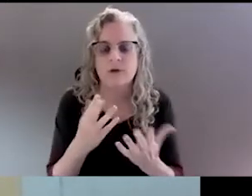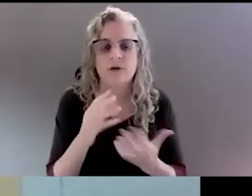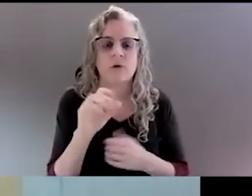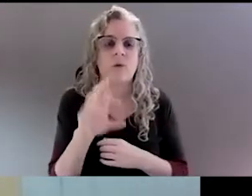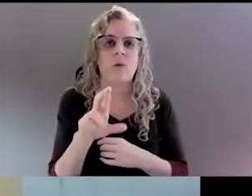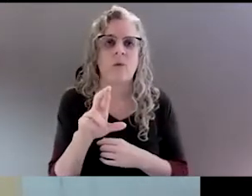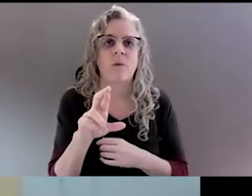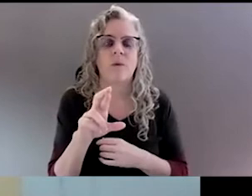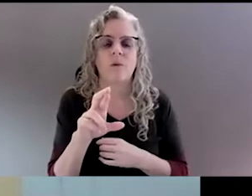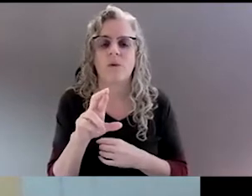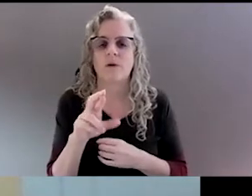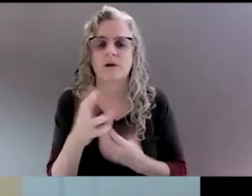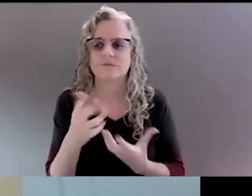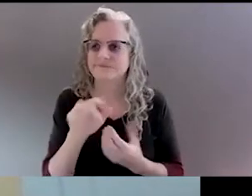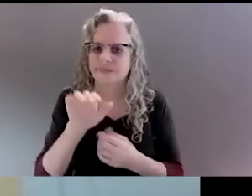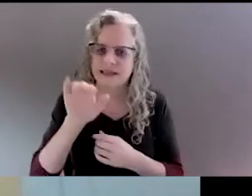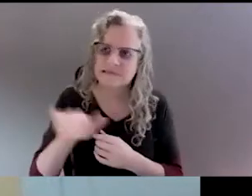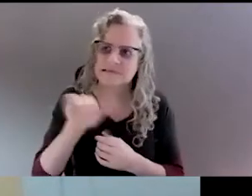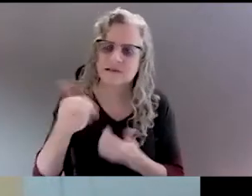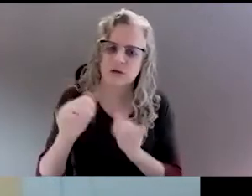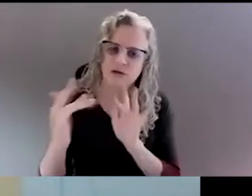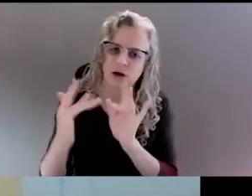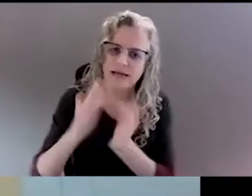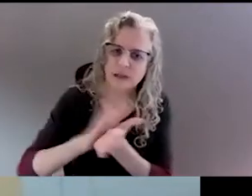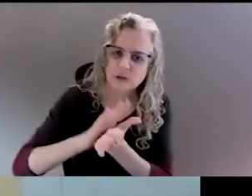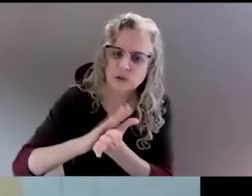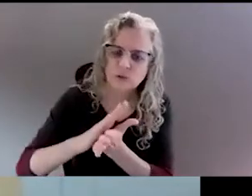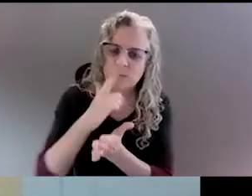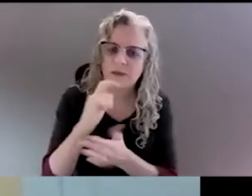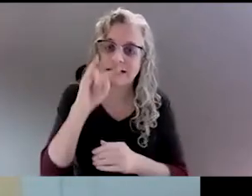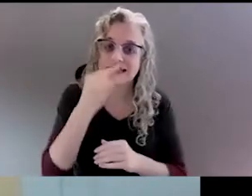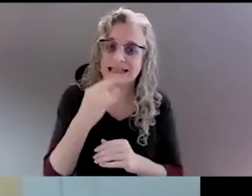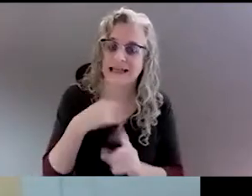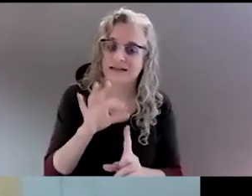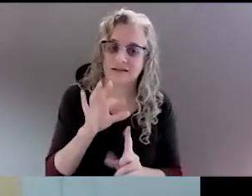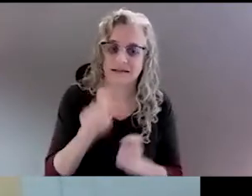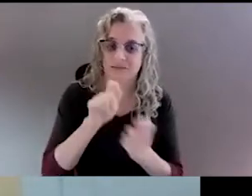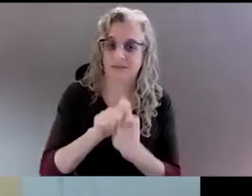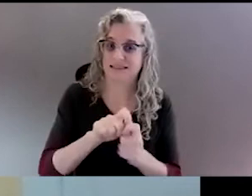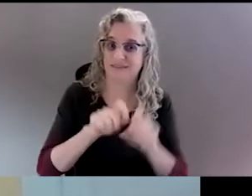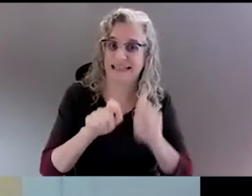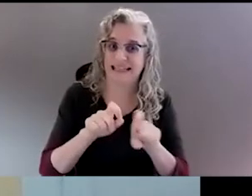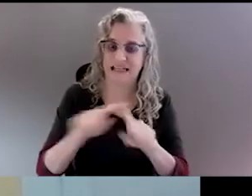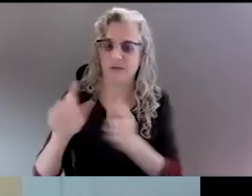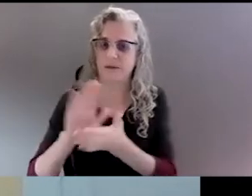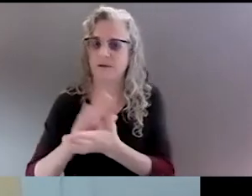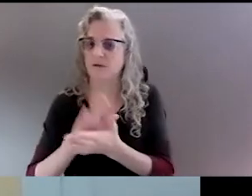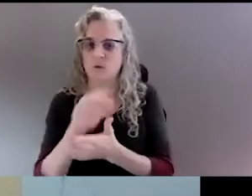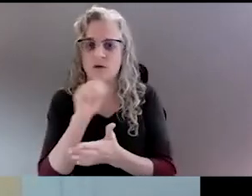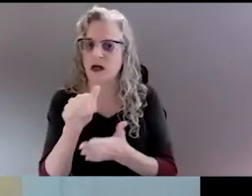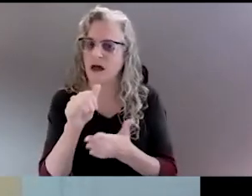from schools when a child has a certain need and that's not being addressed by the schools. So I take